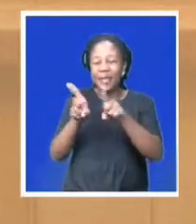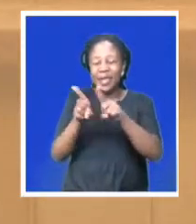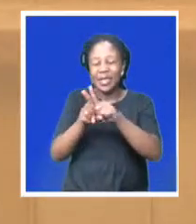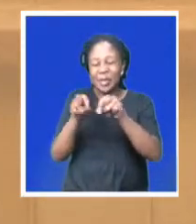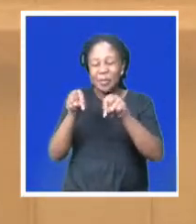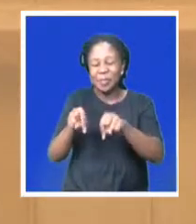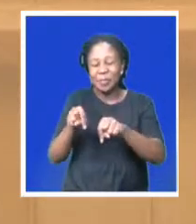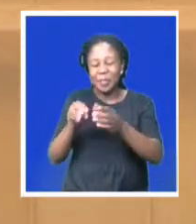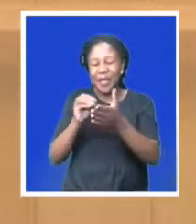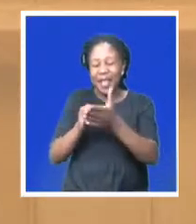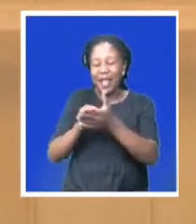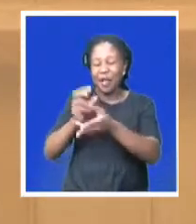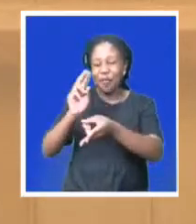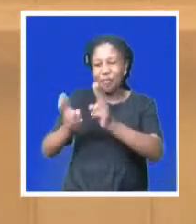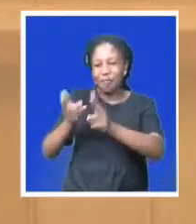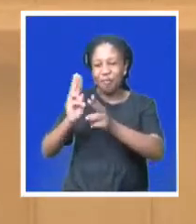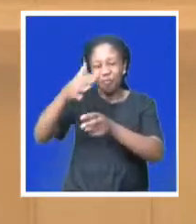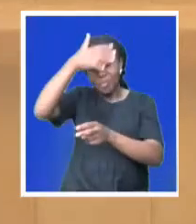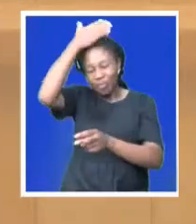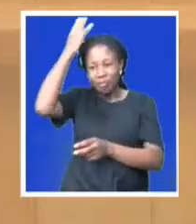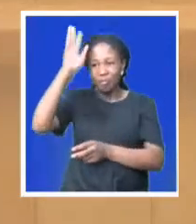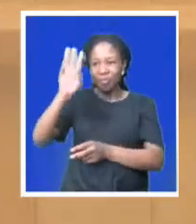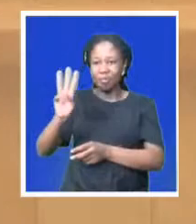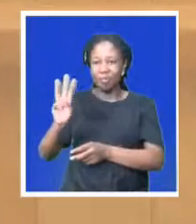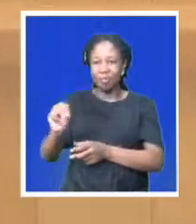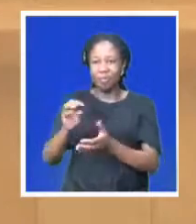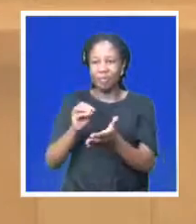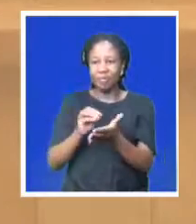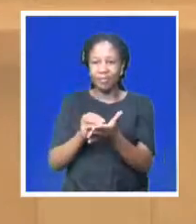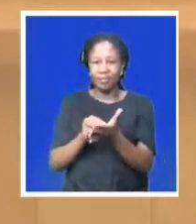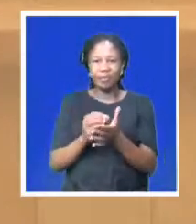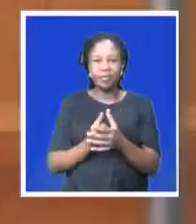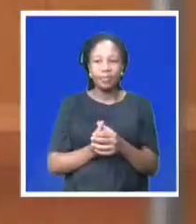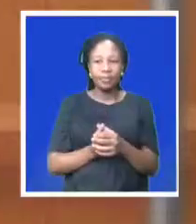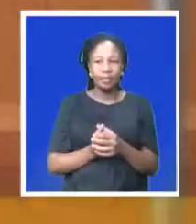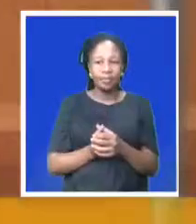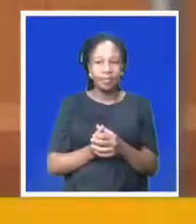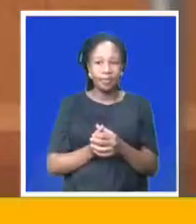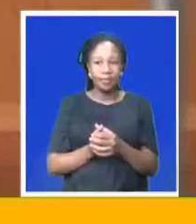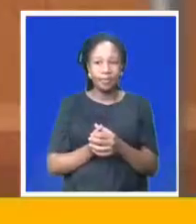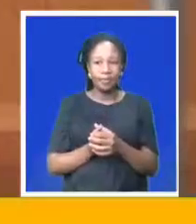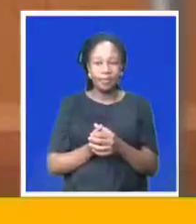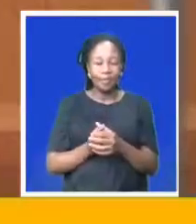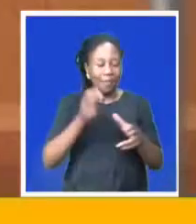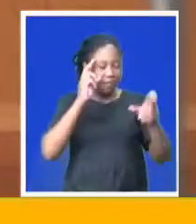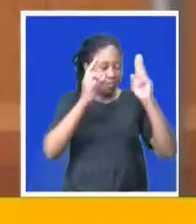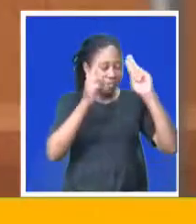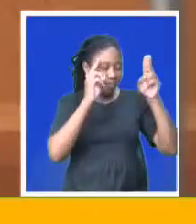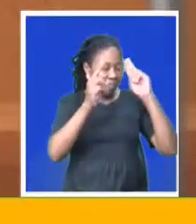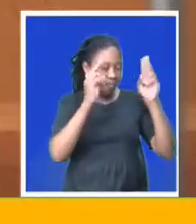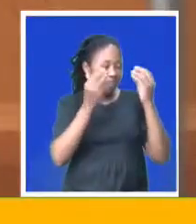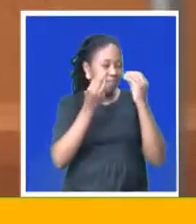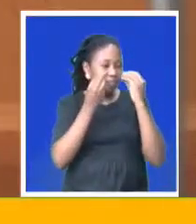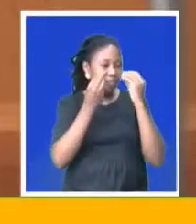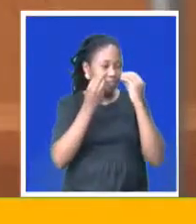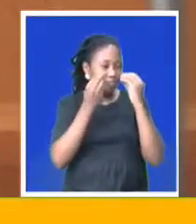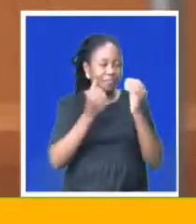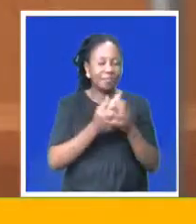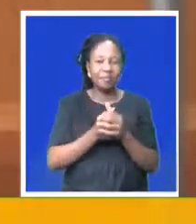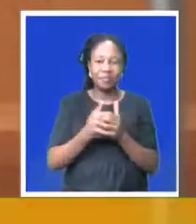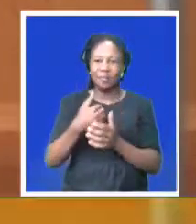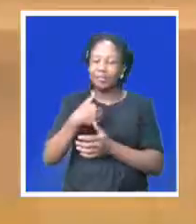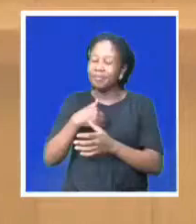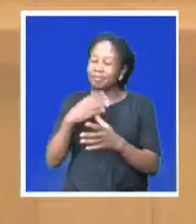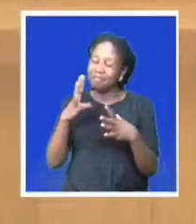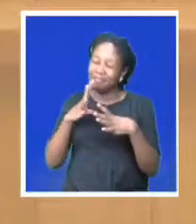is Nombumelelo Hatebe, our sign language interpreter. How are you doing this afternoon, Tsipsin? I'm very good, Nogwazi. How are you? I'm doing very